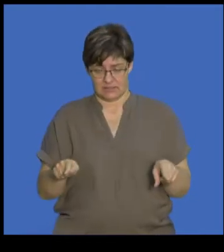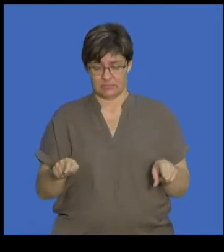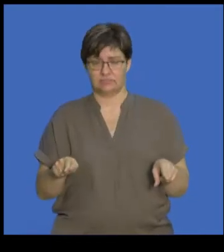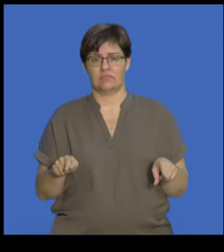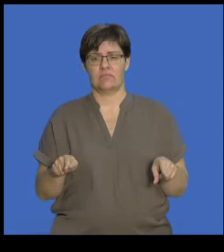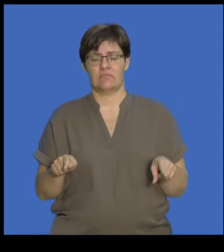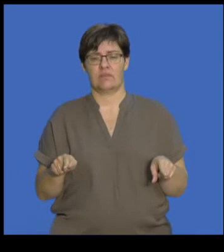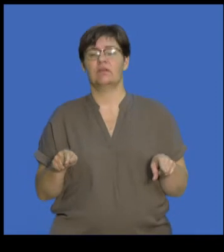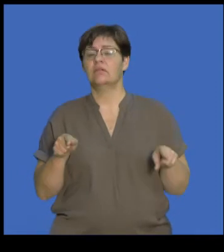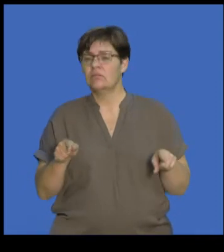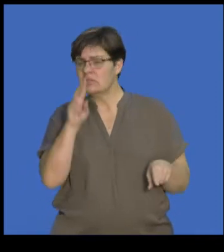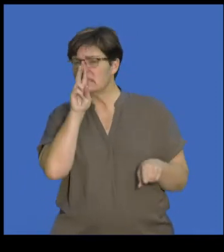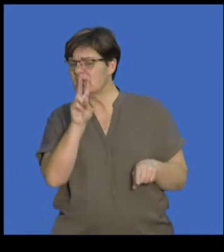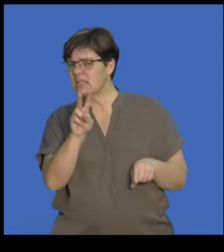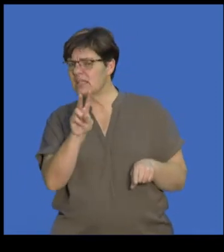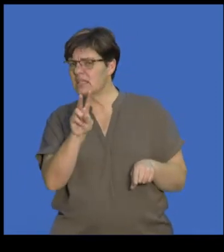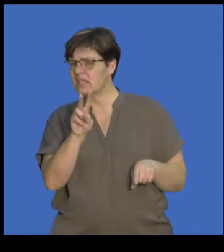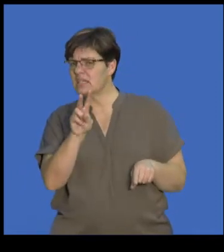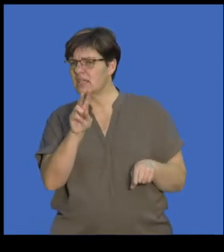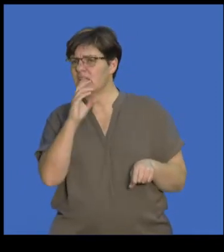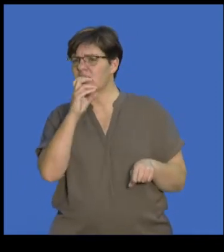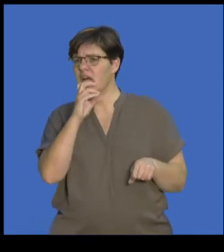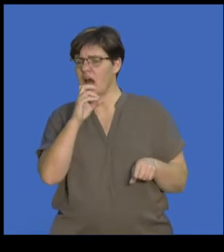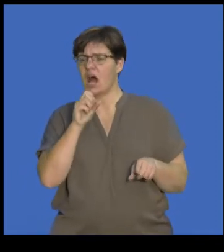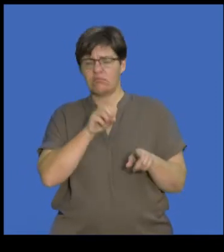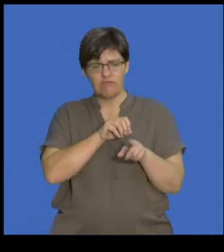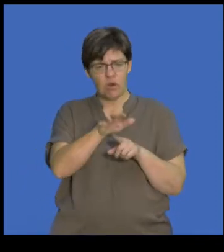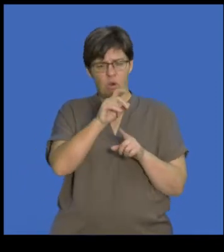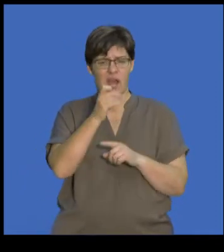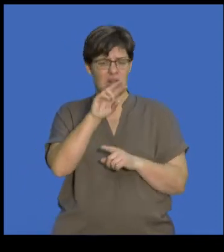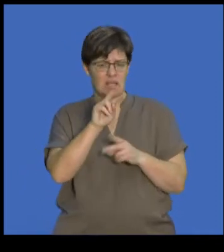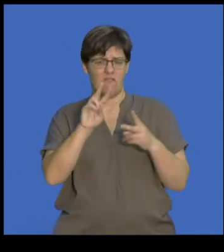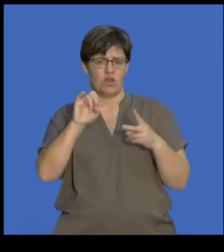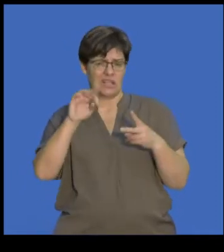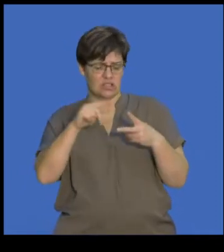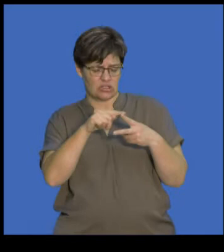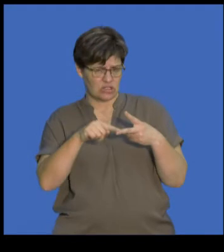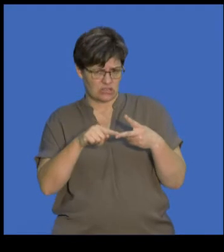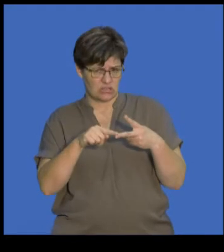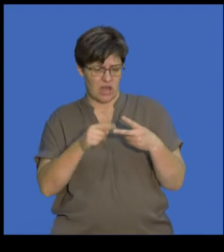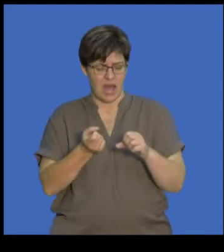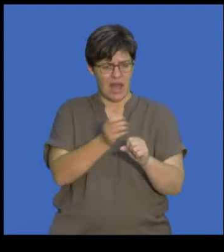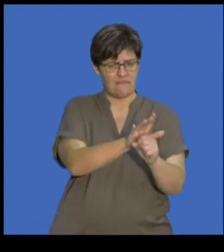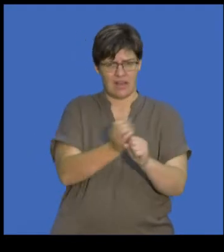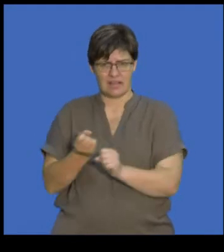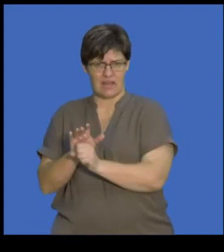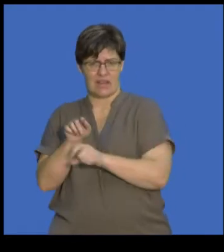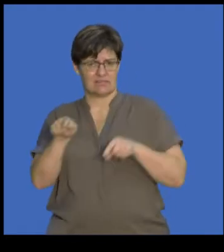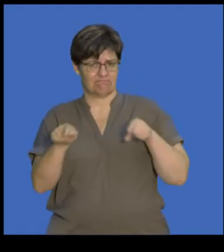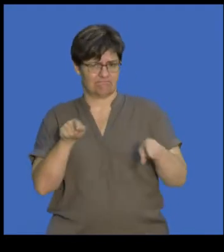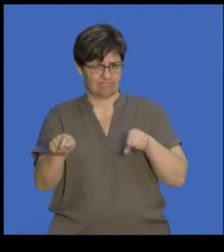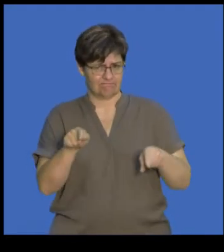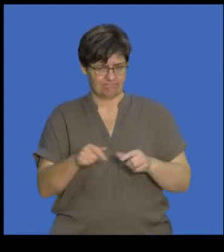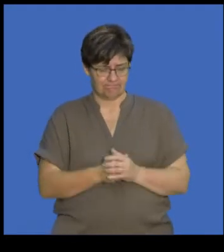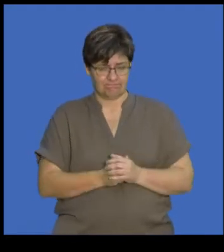how that affects the current voltage relationship in each one of those types of